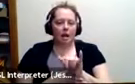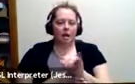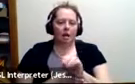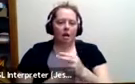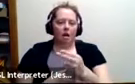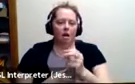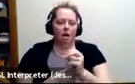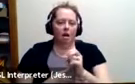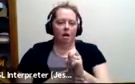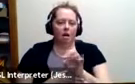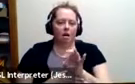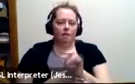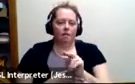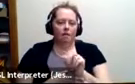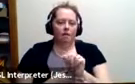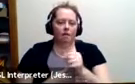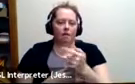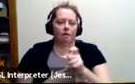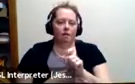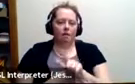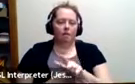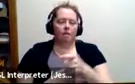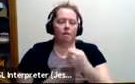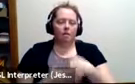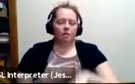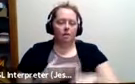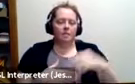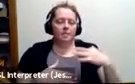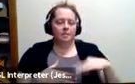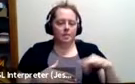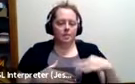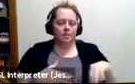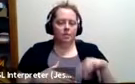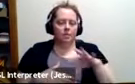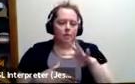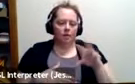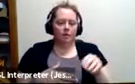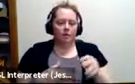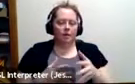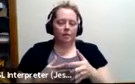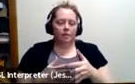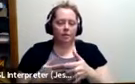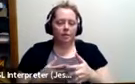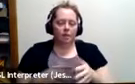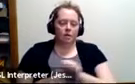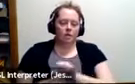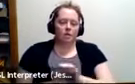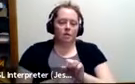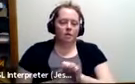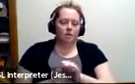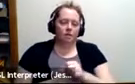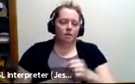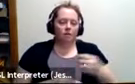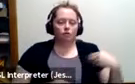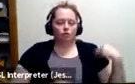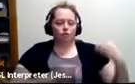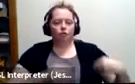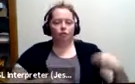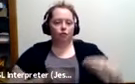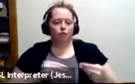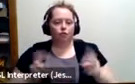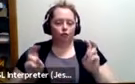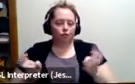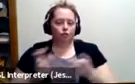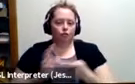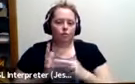native Pittsburgher, a Black African descendant of American slavery and sharecropping, AKA a badass, non-binary